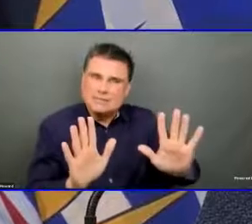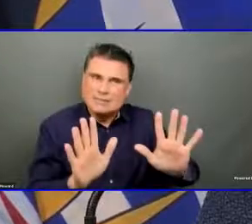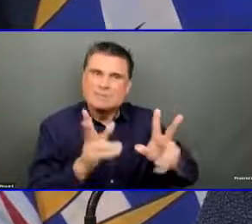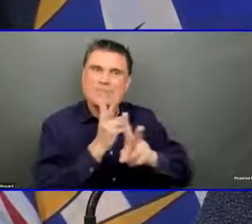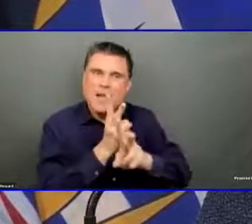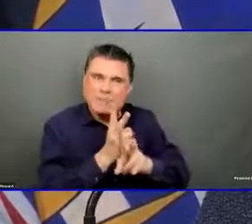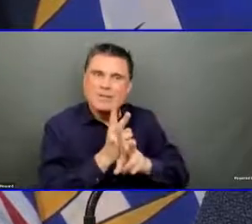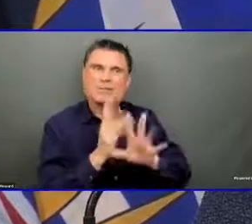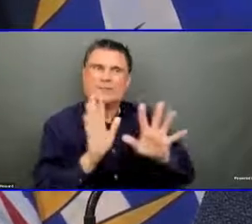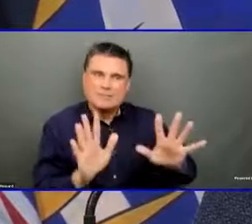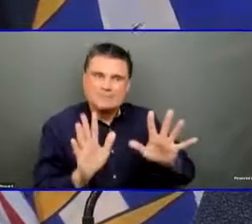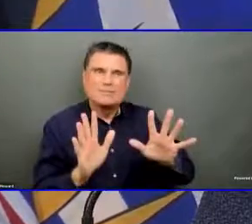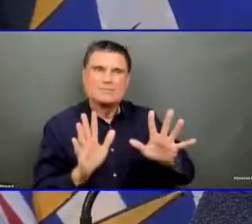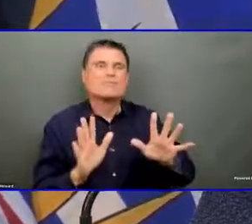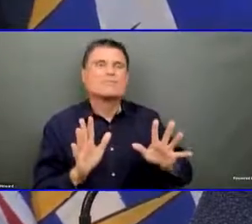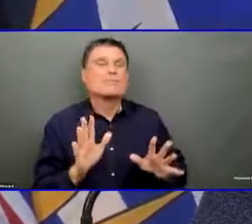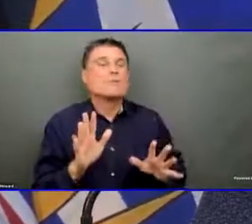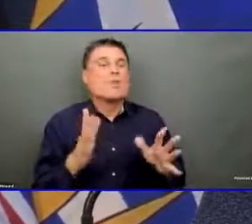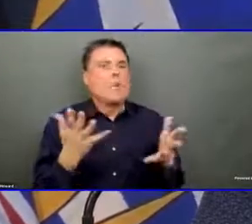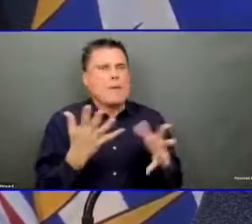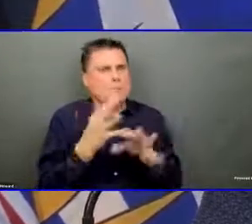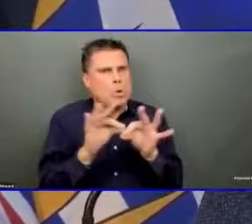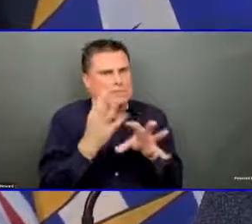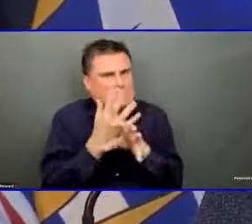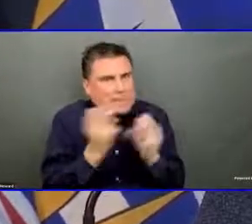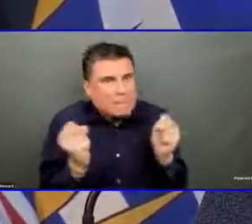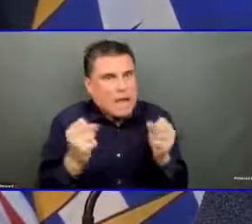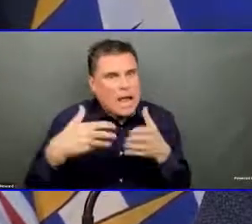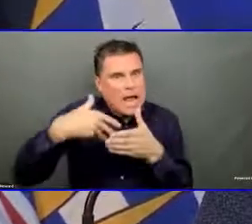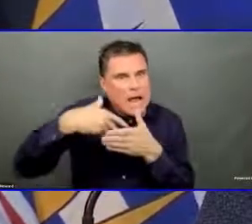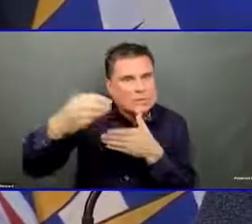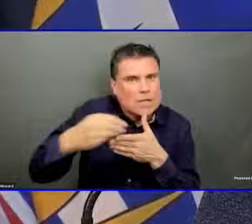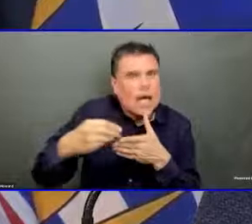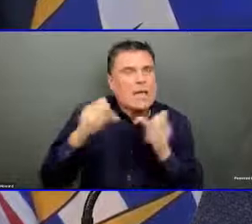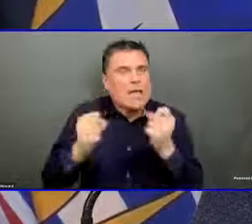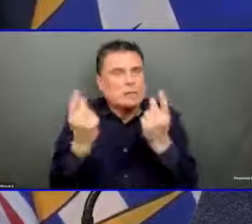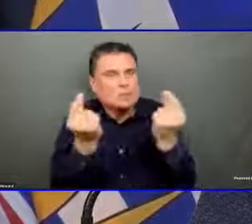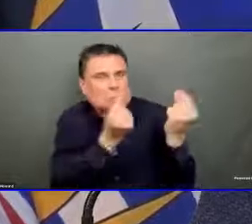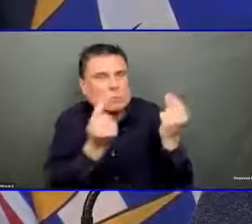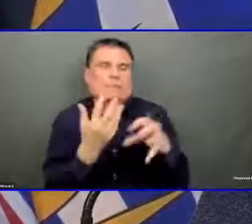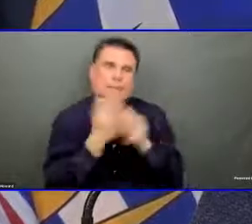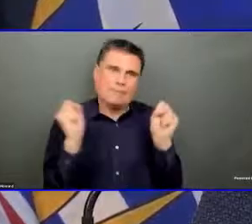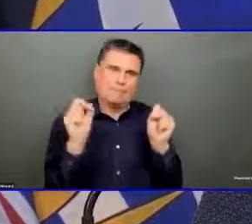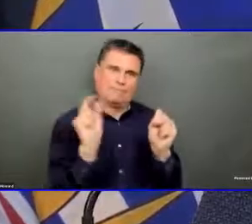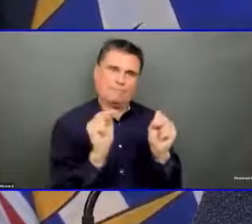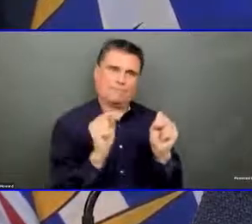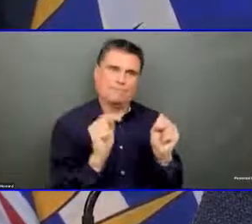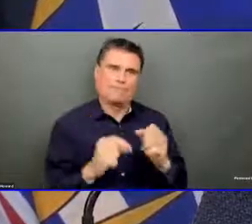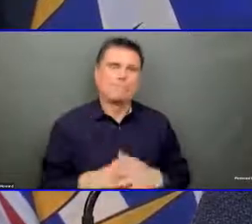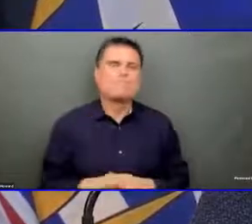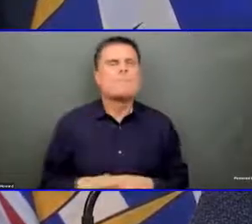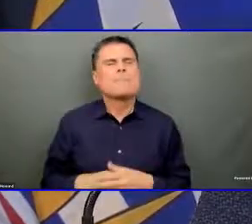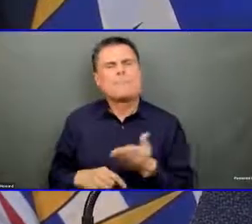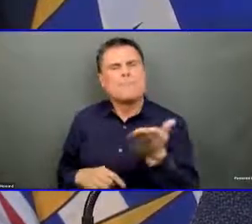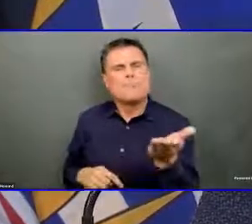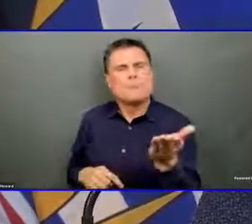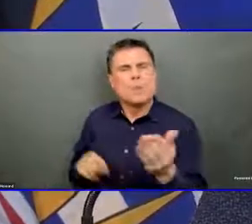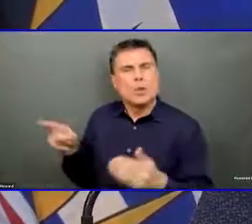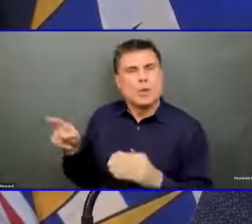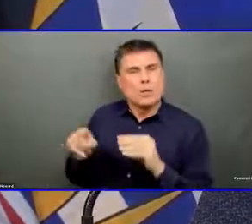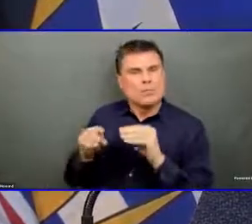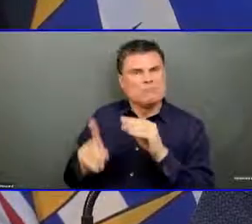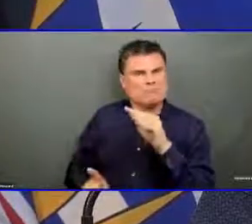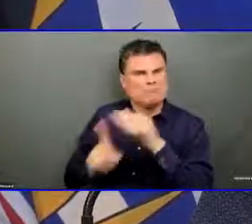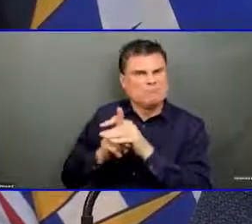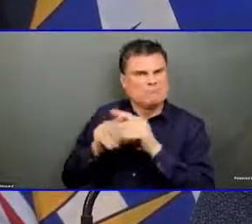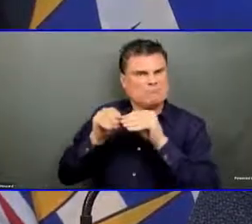Follow-up, Keith? Yes, there's an outbreak at the Cottonwood Care Center in the Okanagan. There's been conflicting media reports